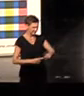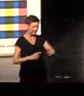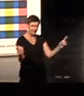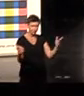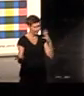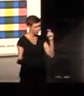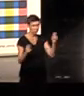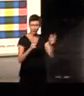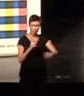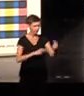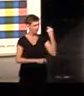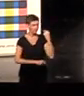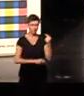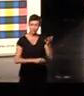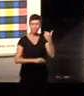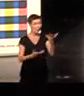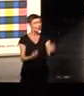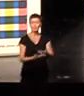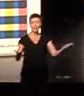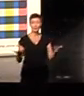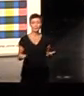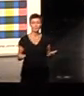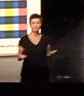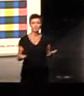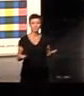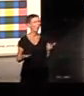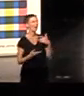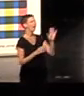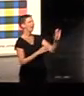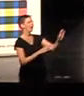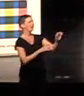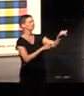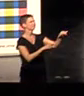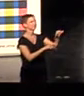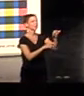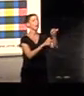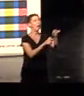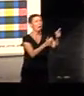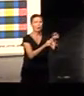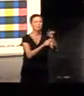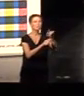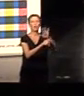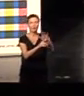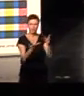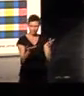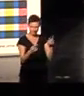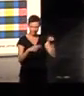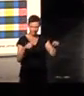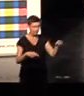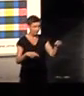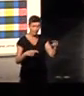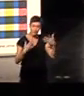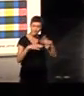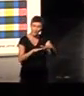bidt shift-toets right to ik spel to exclude people en de mainstream opium in society is